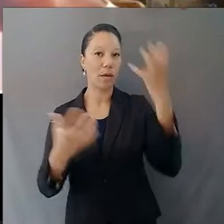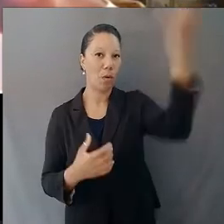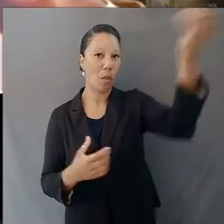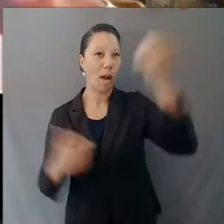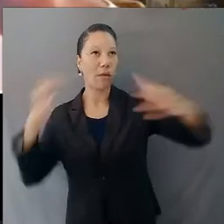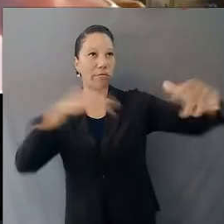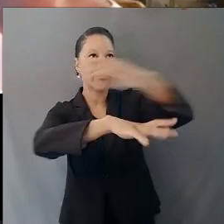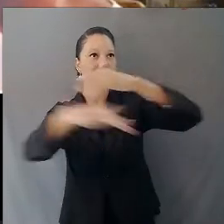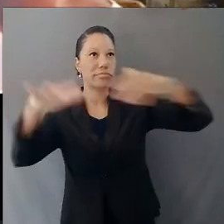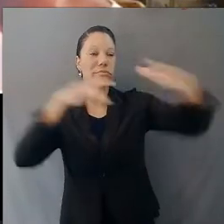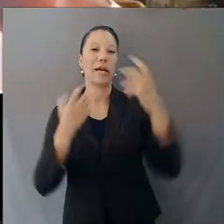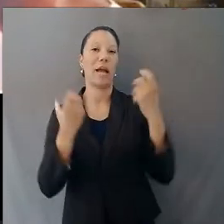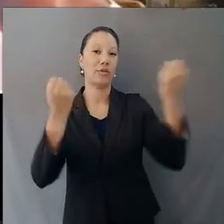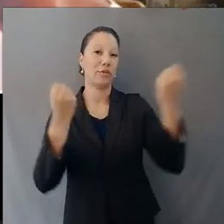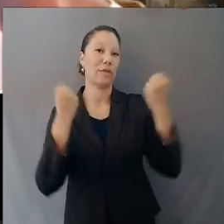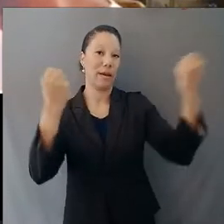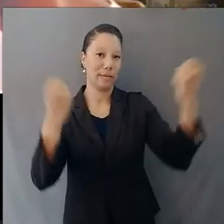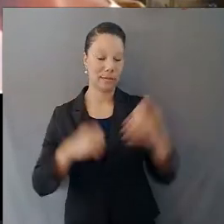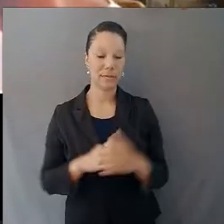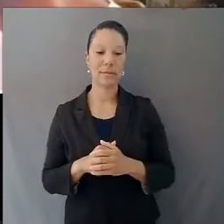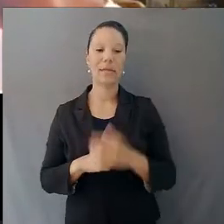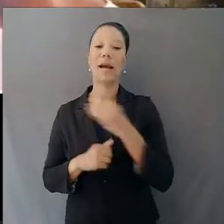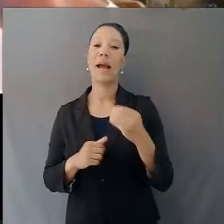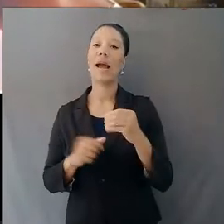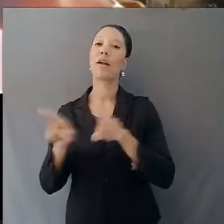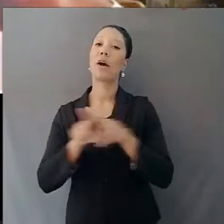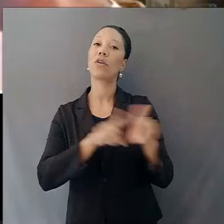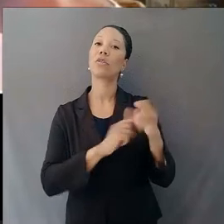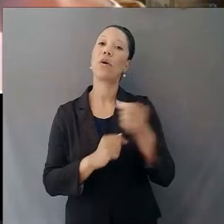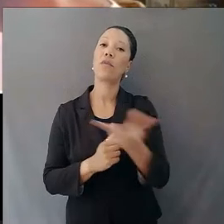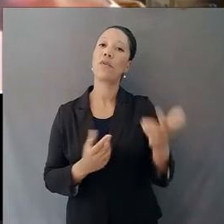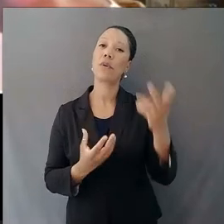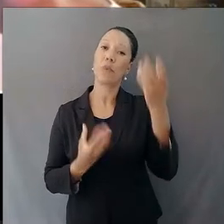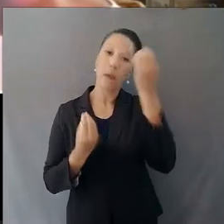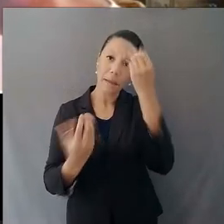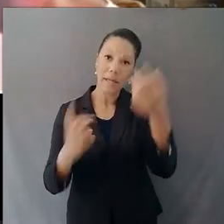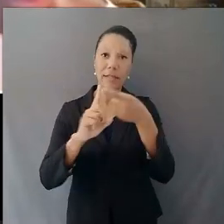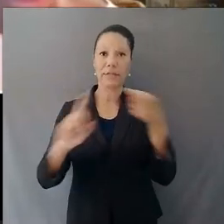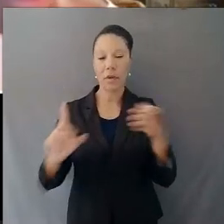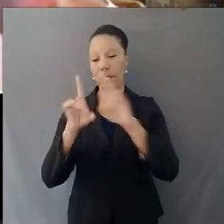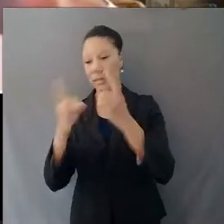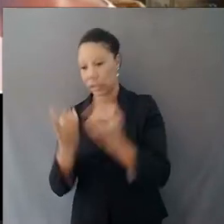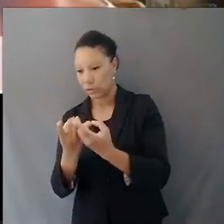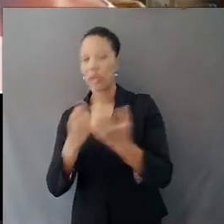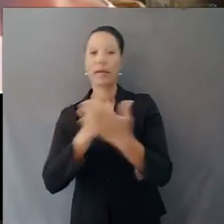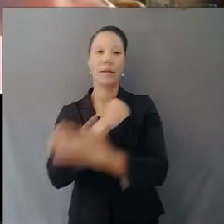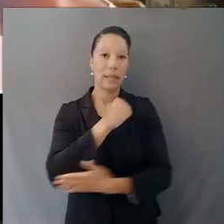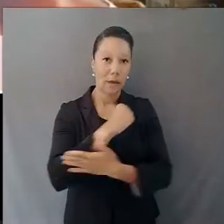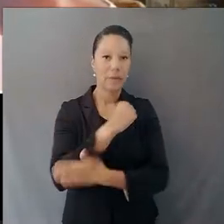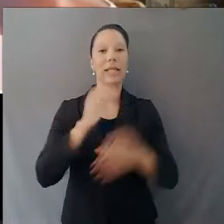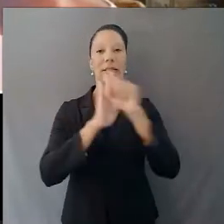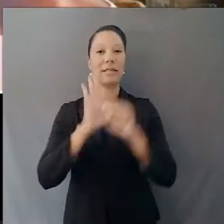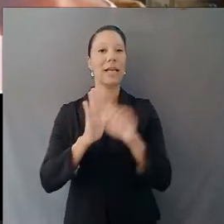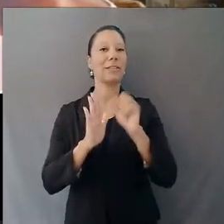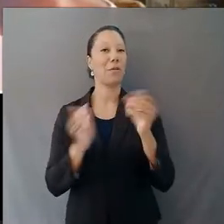exercising outdoors. And we also have a few updates from the district as well as the county and the state. So let's get started.